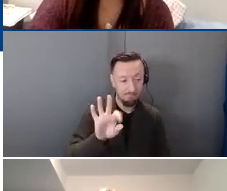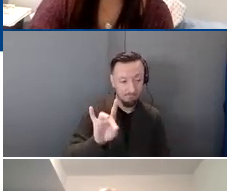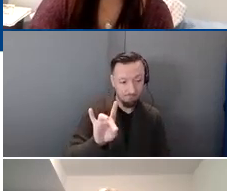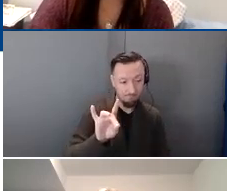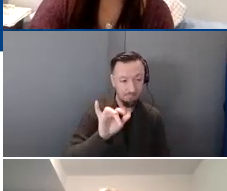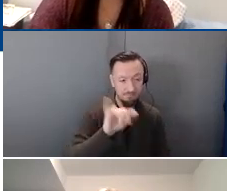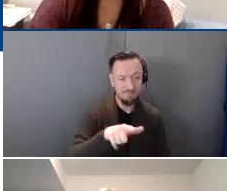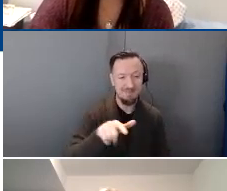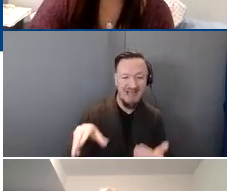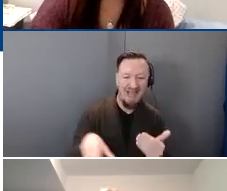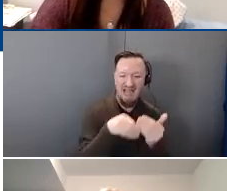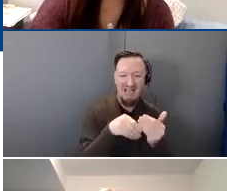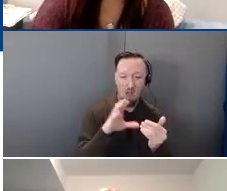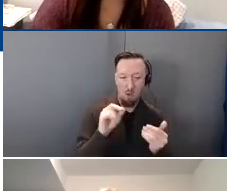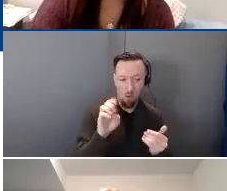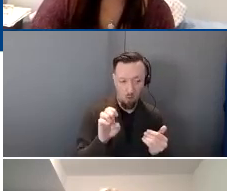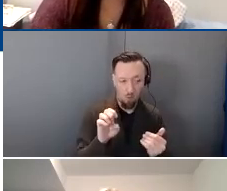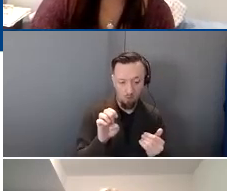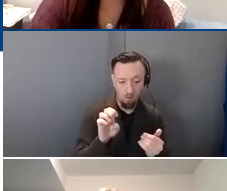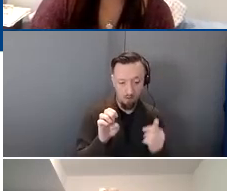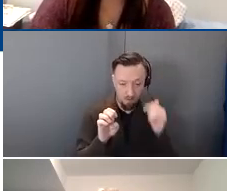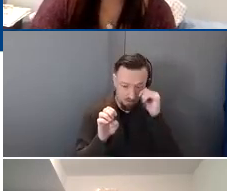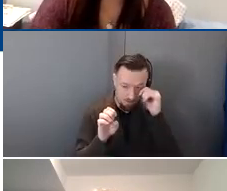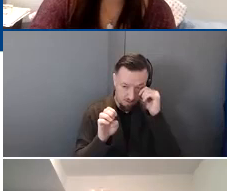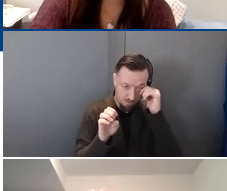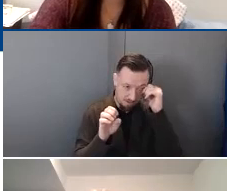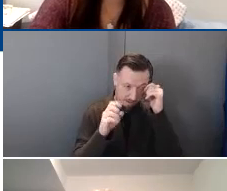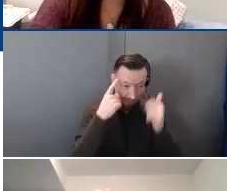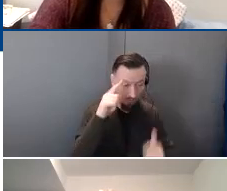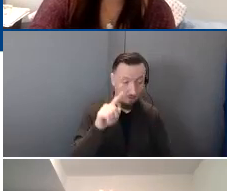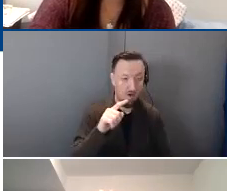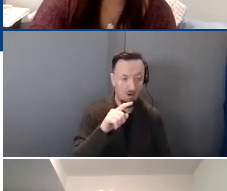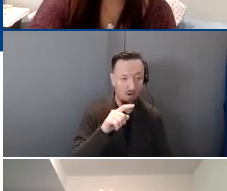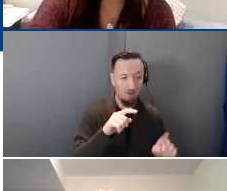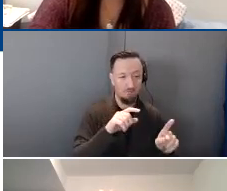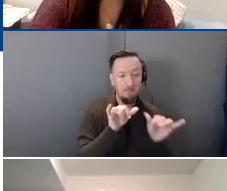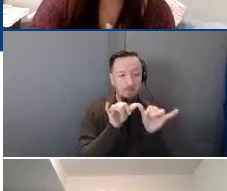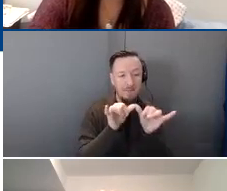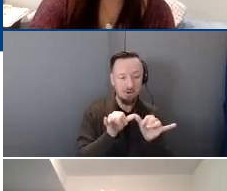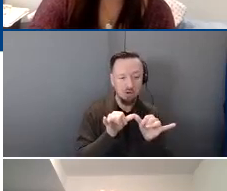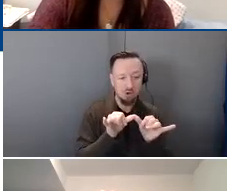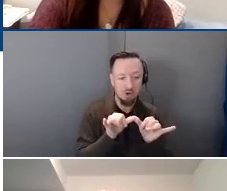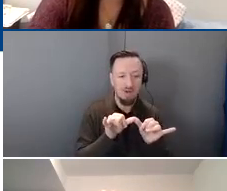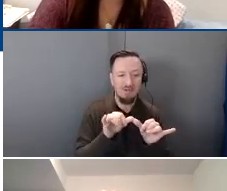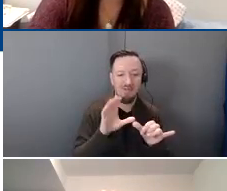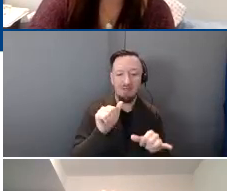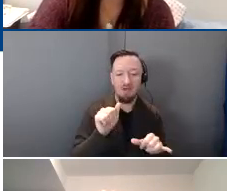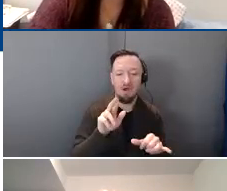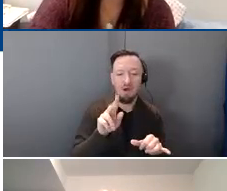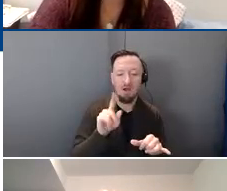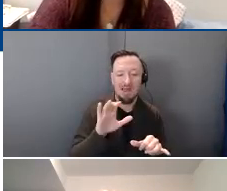93598 is an add-on code to the catheterization codes to measure the cardiac output.